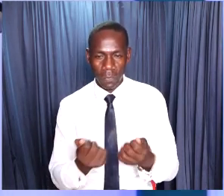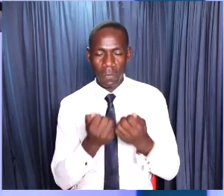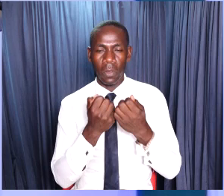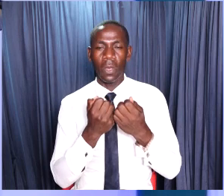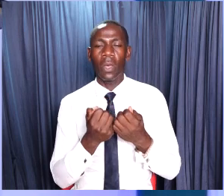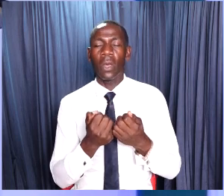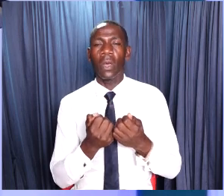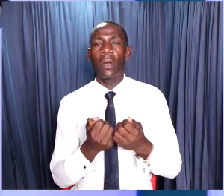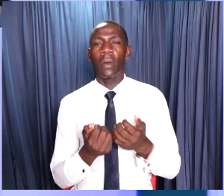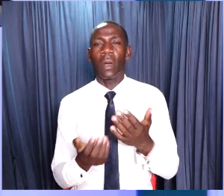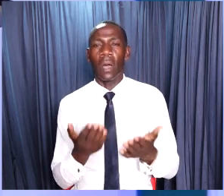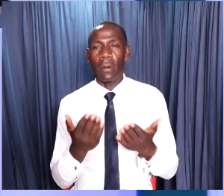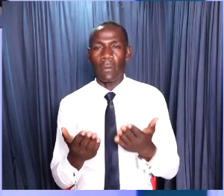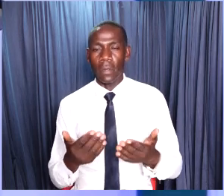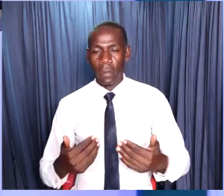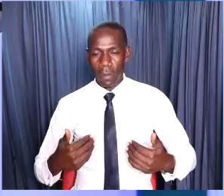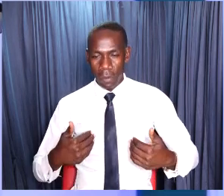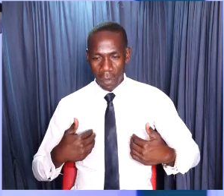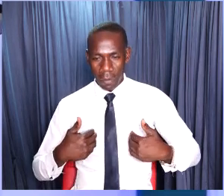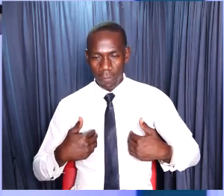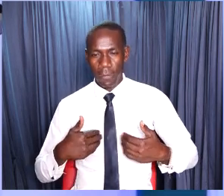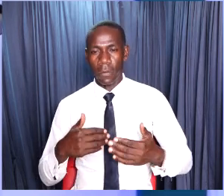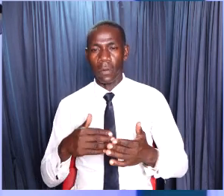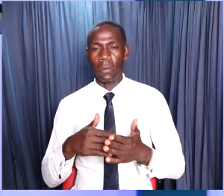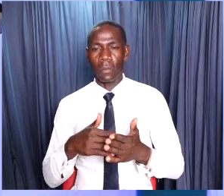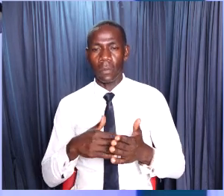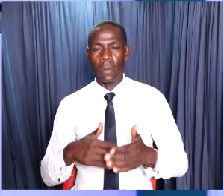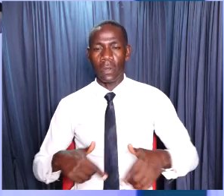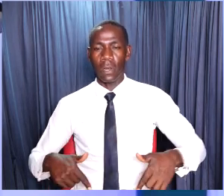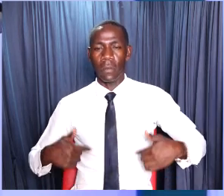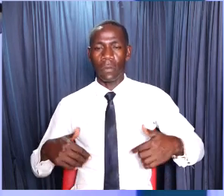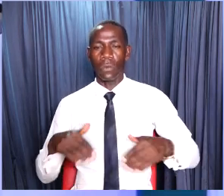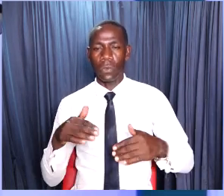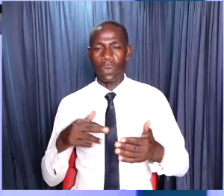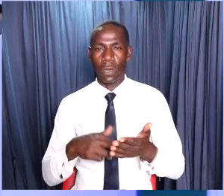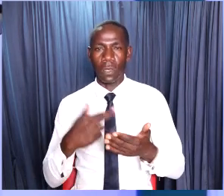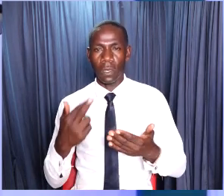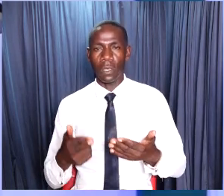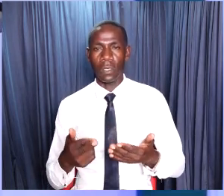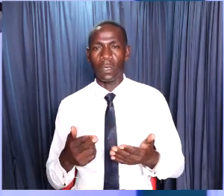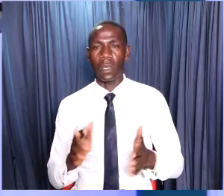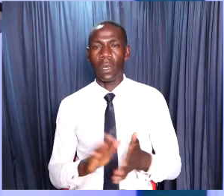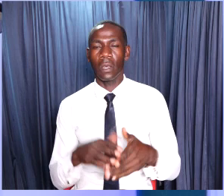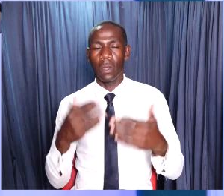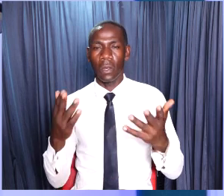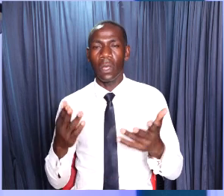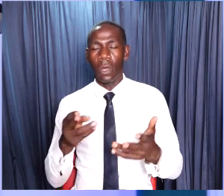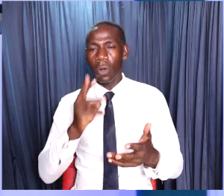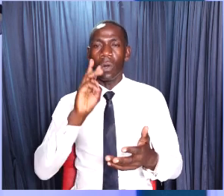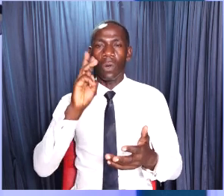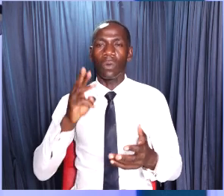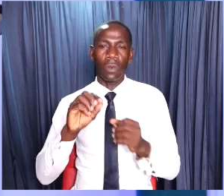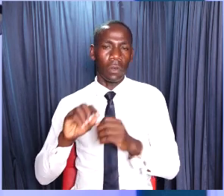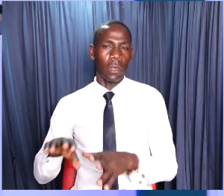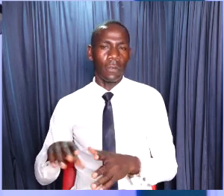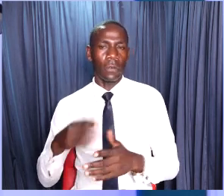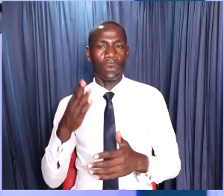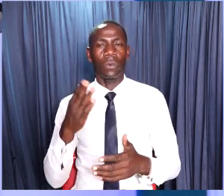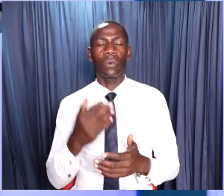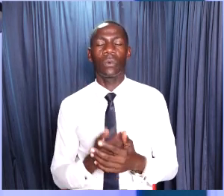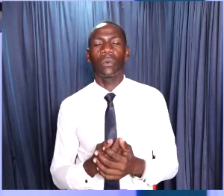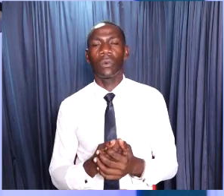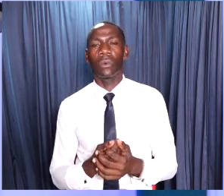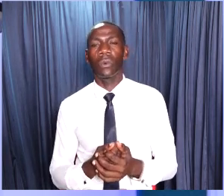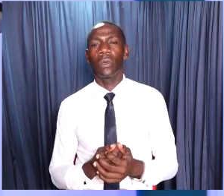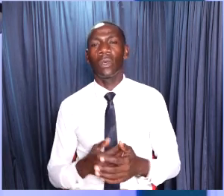una maisha manyonge jifunze kutenda haki. However destitute you are, do righteousness. Hallelujah. Hallelujah. Mungu hatakuacha, Mungu. God won't forsake